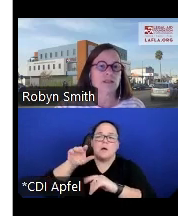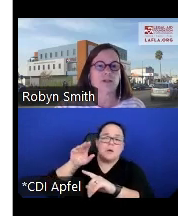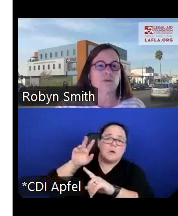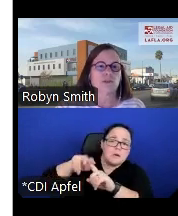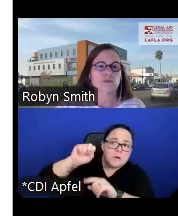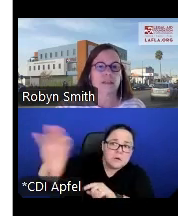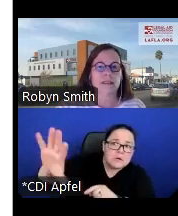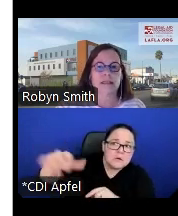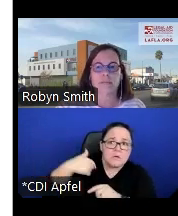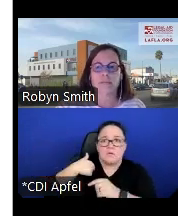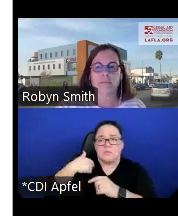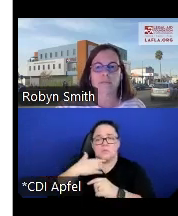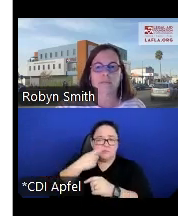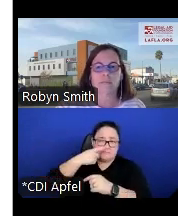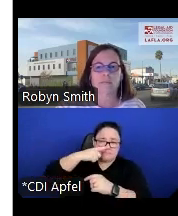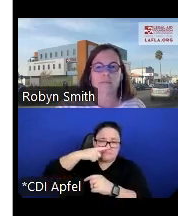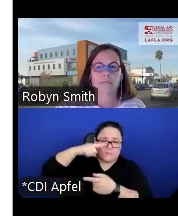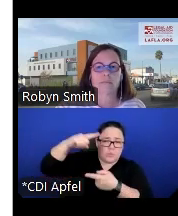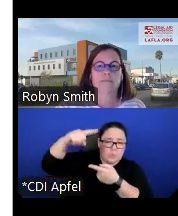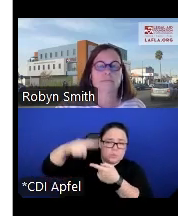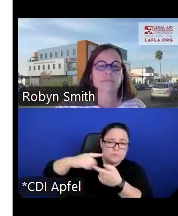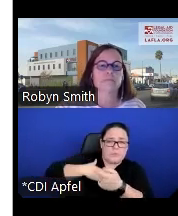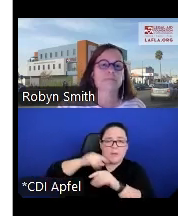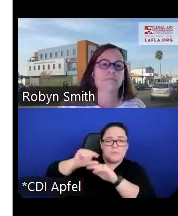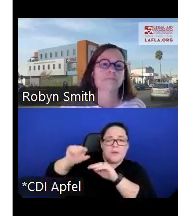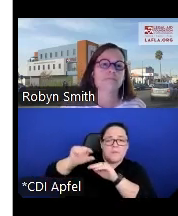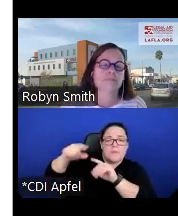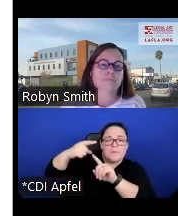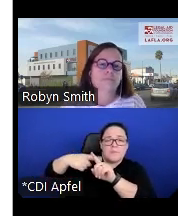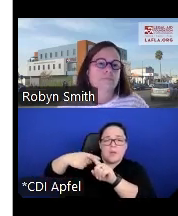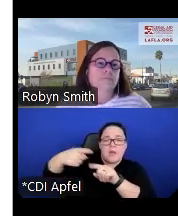payment based on your reduced income.